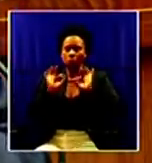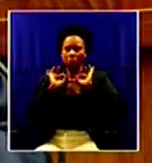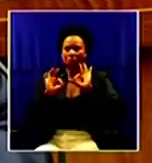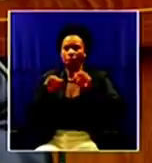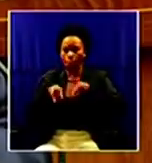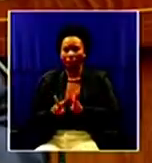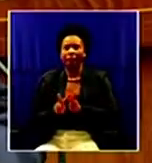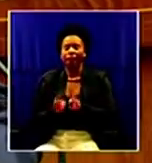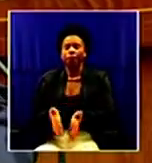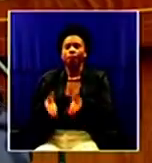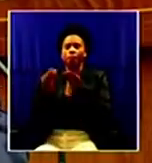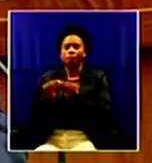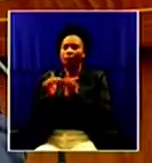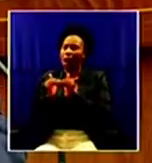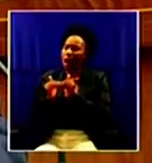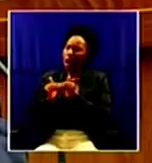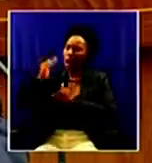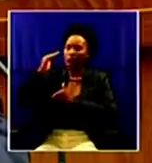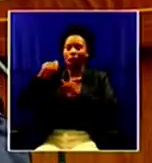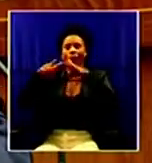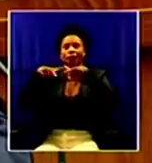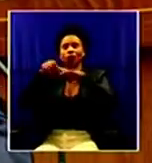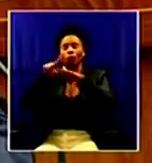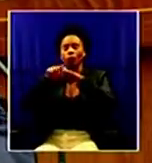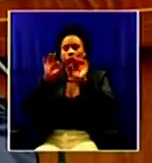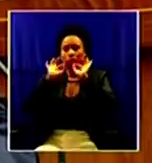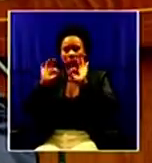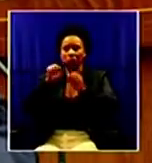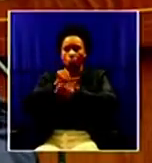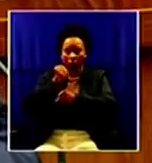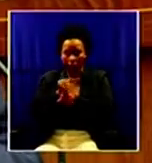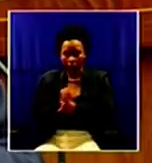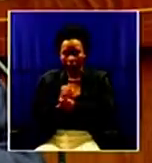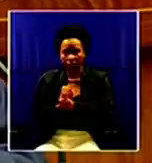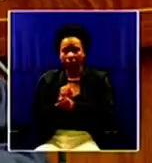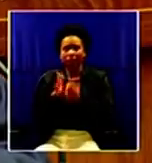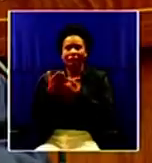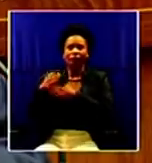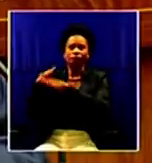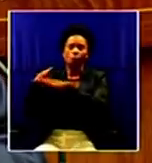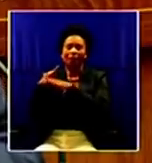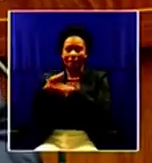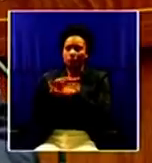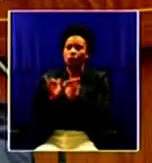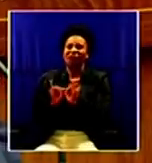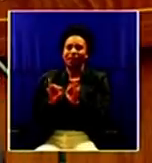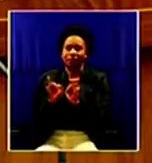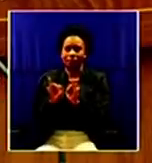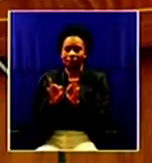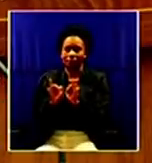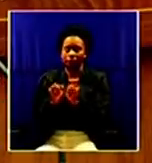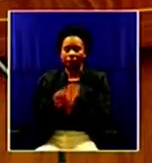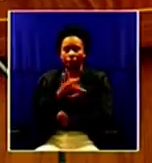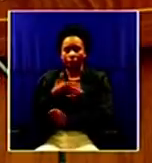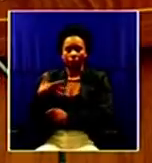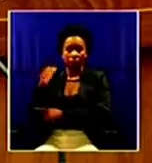to achieve higher levels of prosperity and avoid a sovereign debt crisis. Madam Speaker,